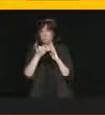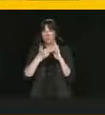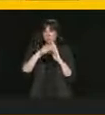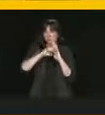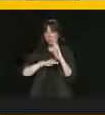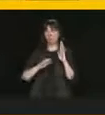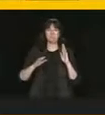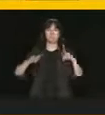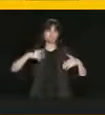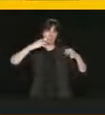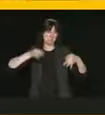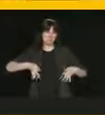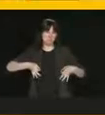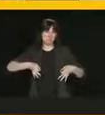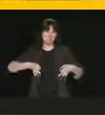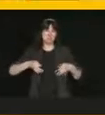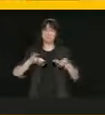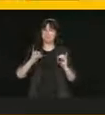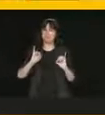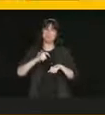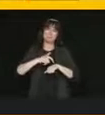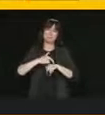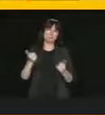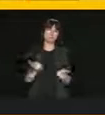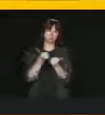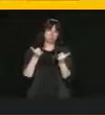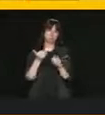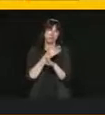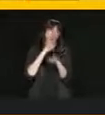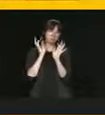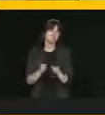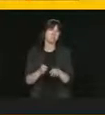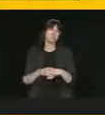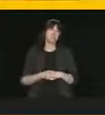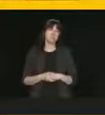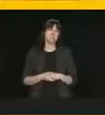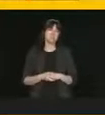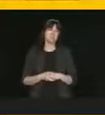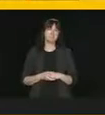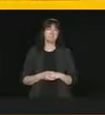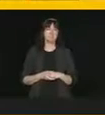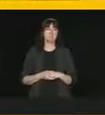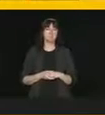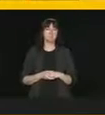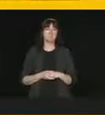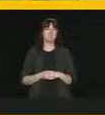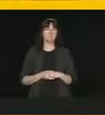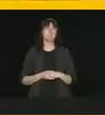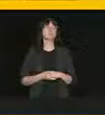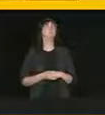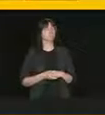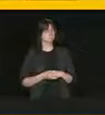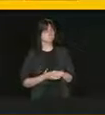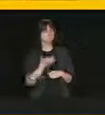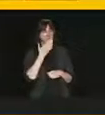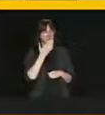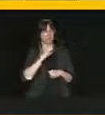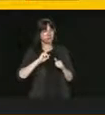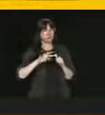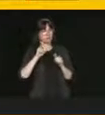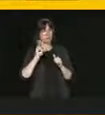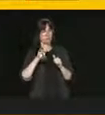need to be decided, and we have time to be able to make the right decisions in that regard. Thank you. We've heard